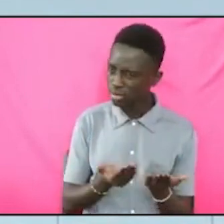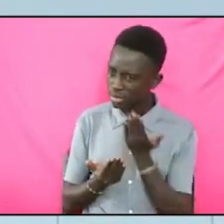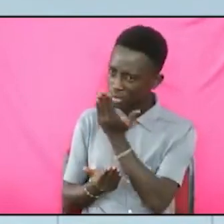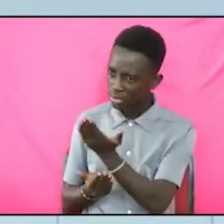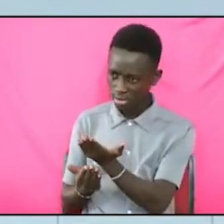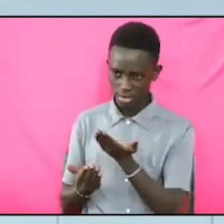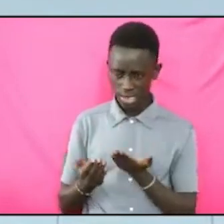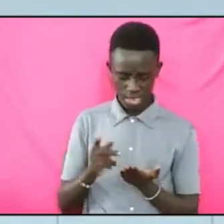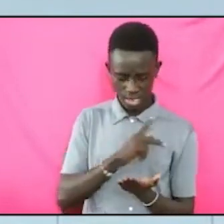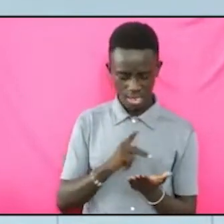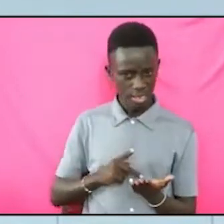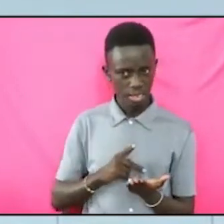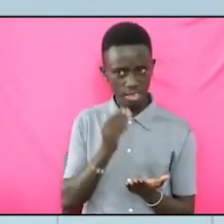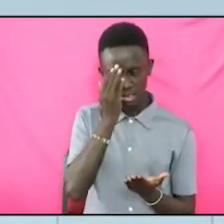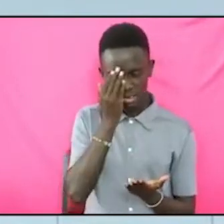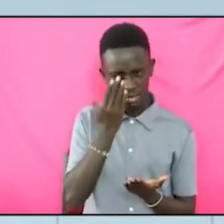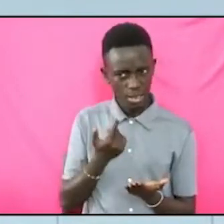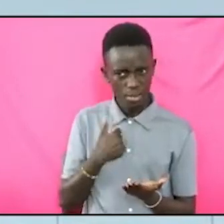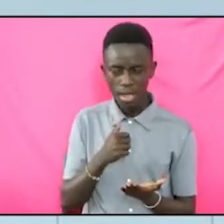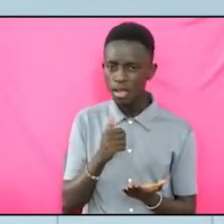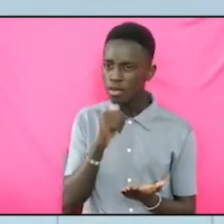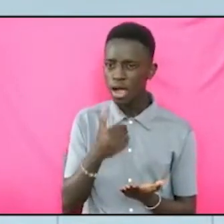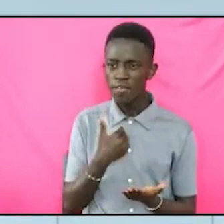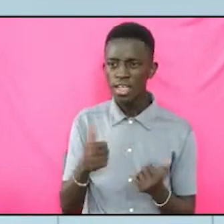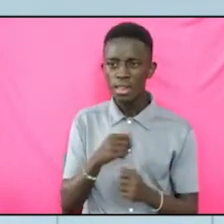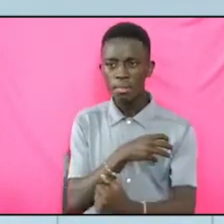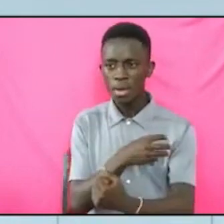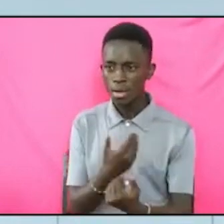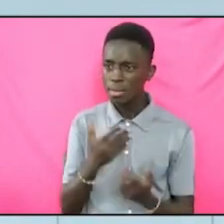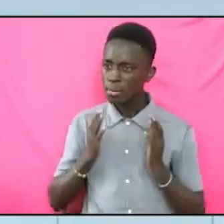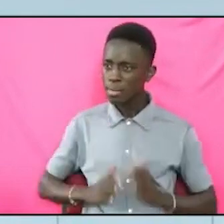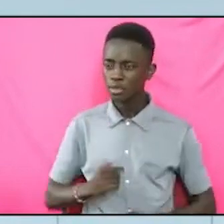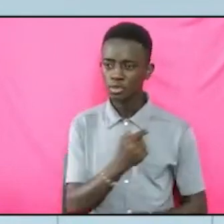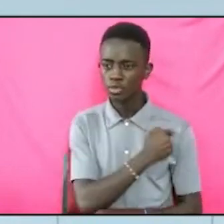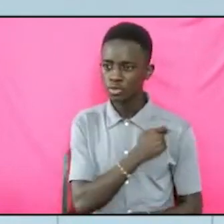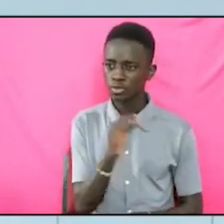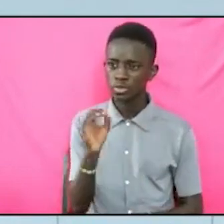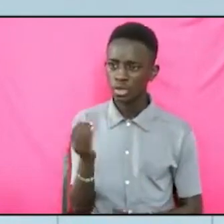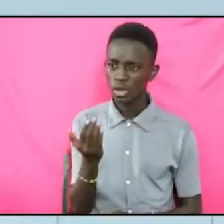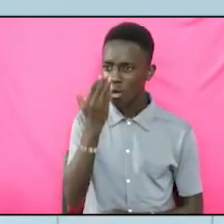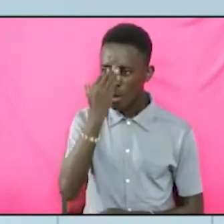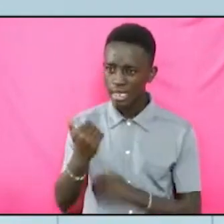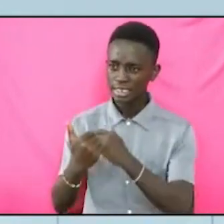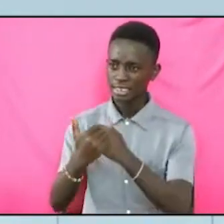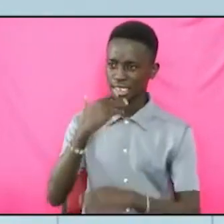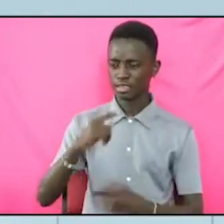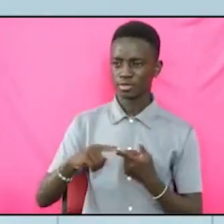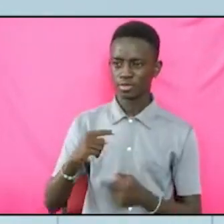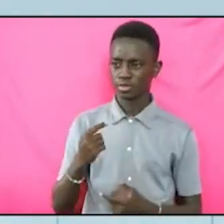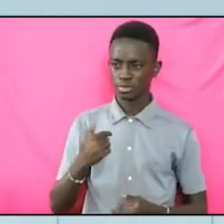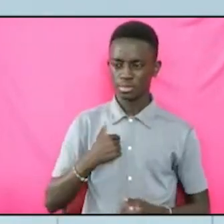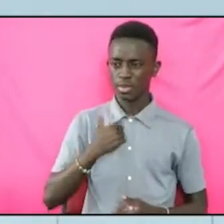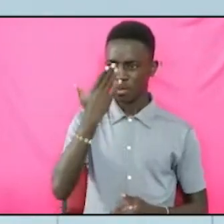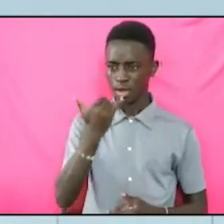me, and you know I have no healing powers? I am not a doctor. Why are you sending him to me? And so